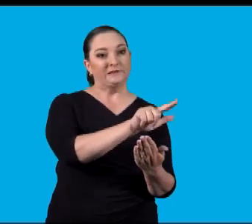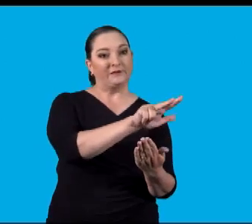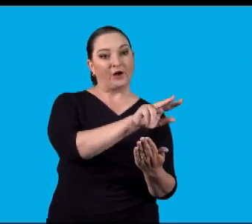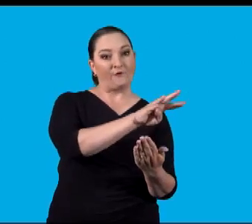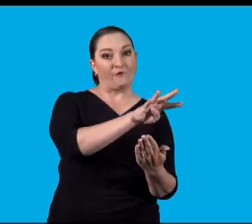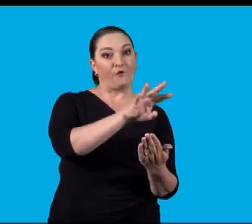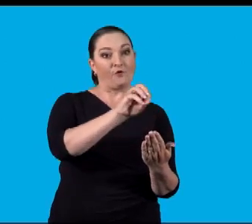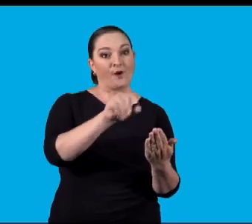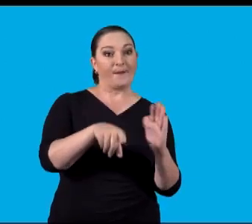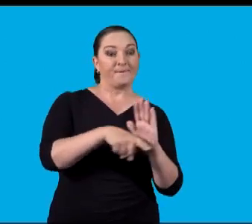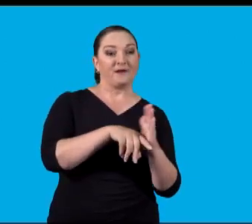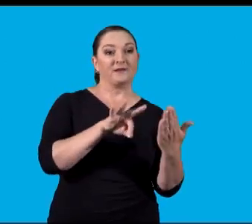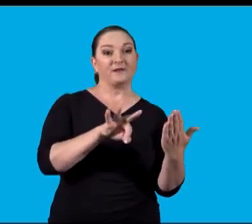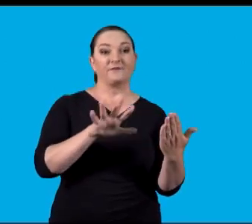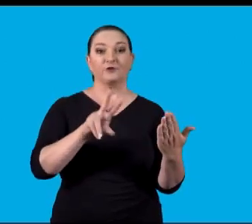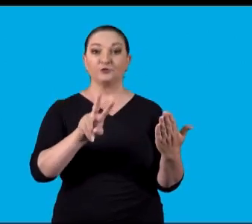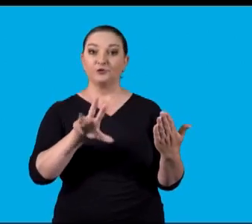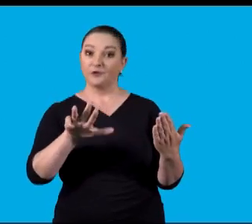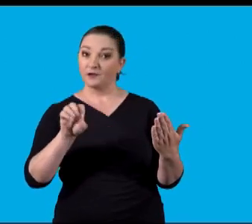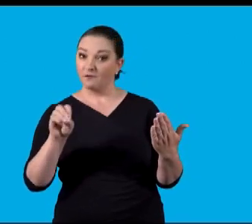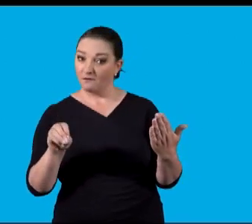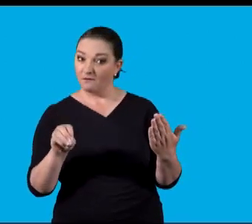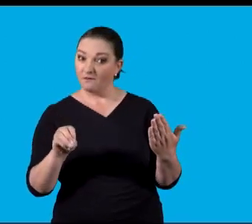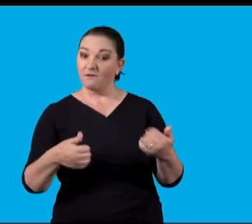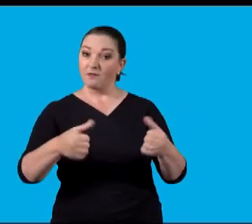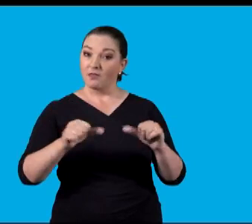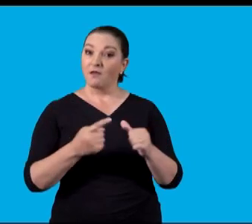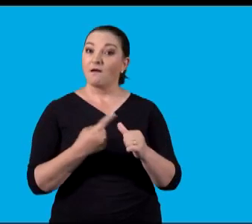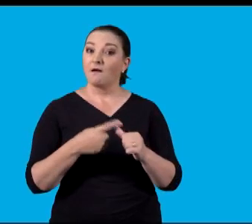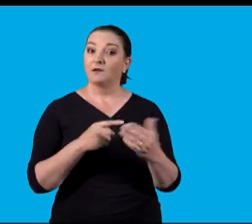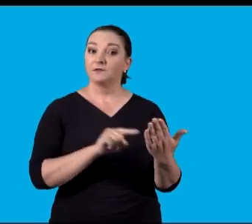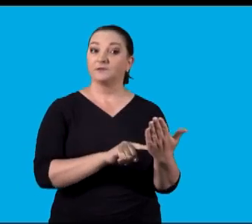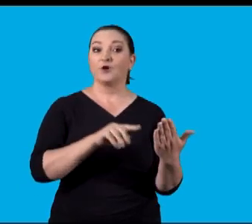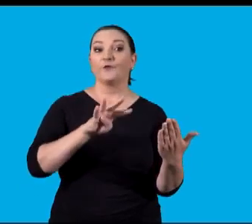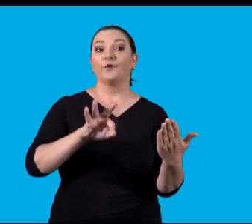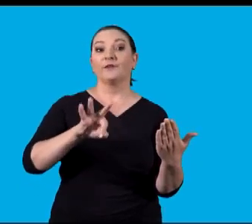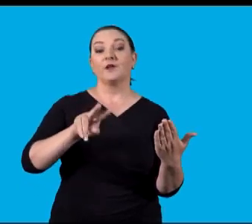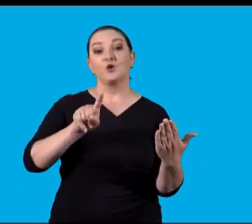You say 784,400 minus 352,900, and then you end up with